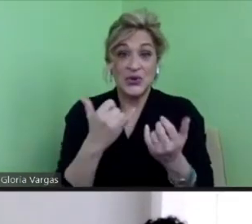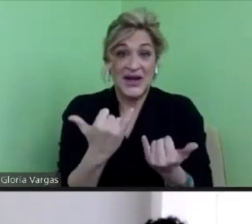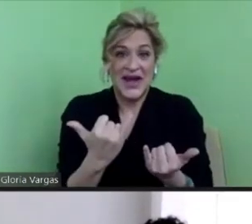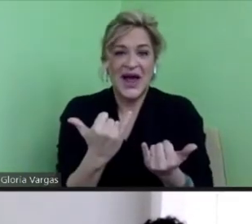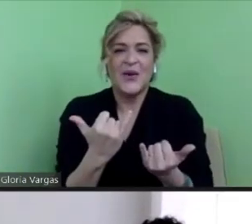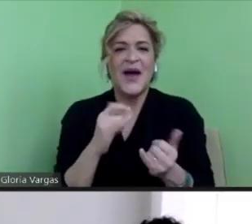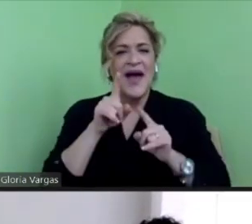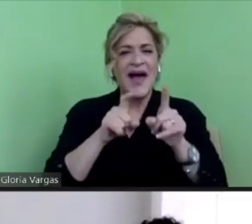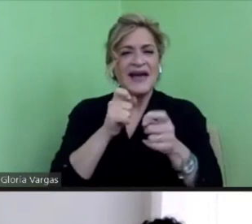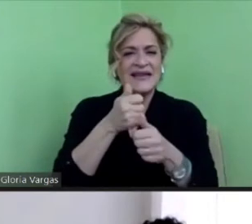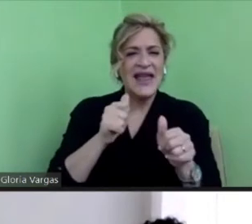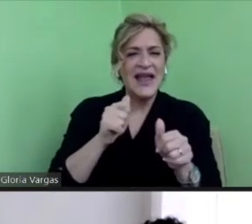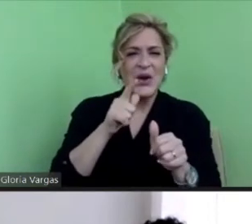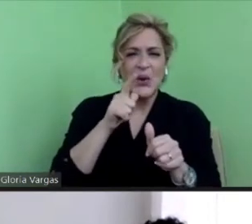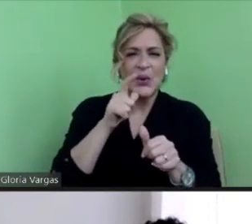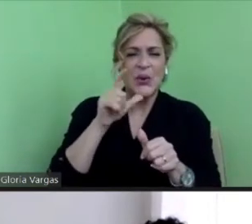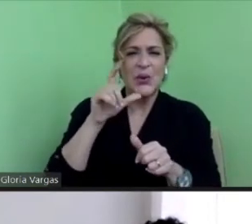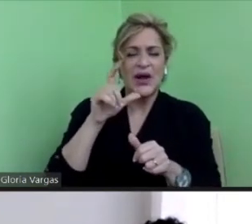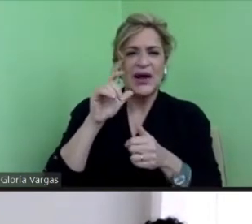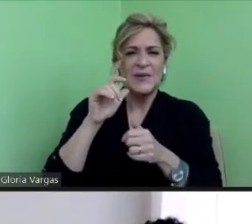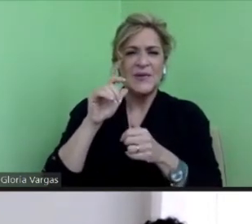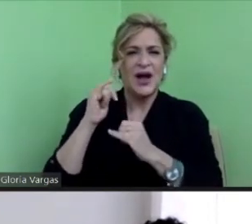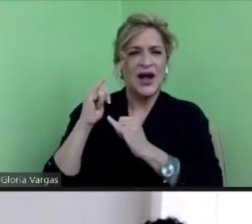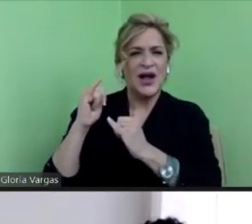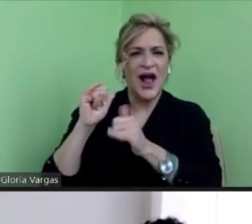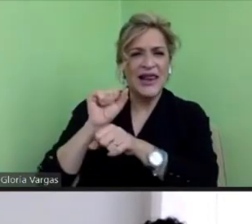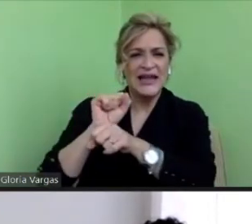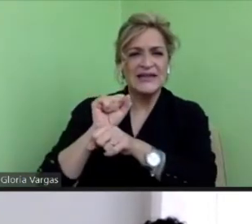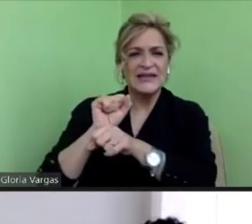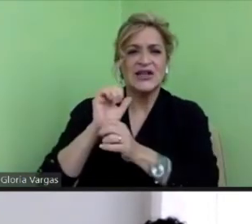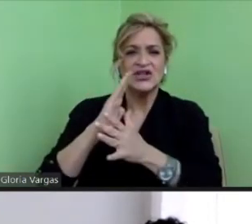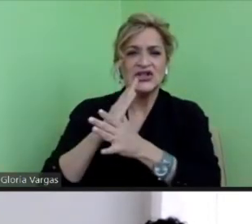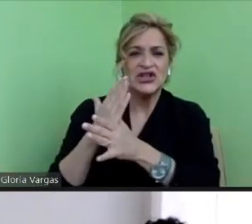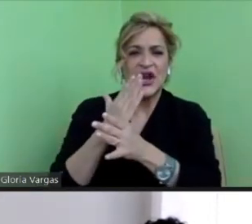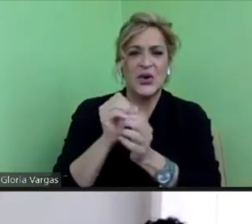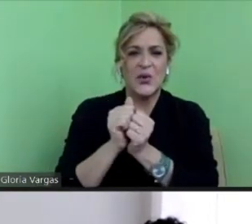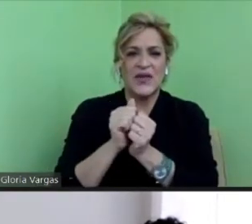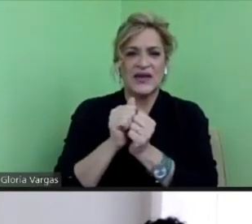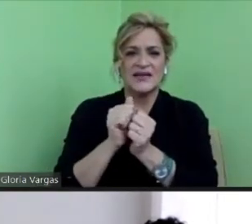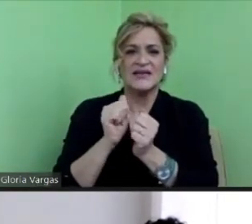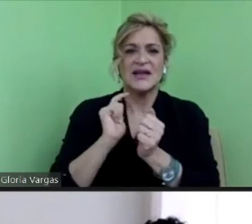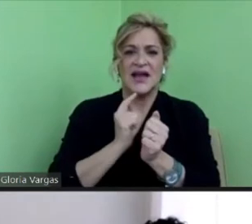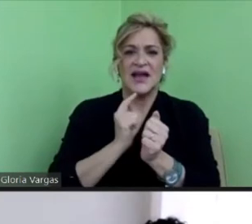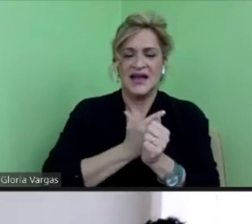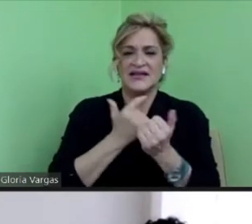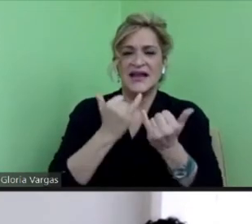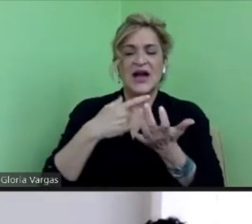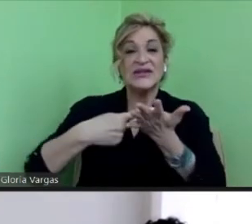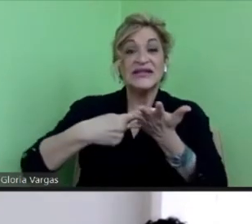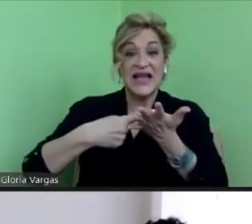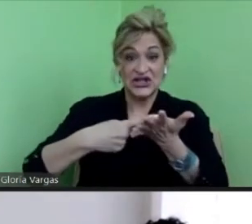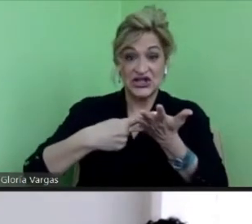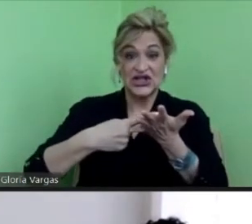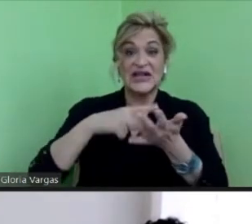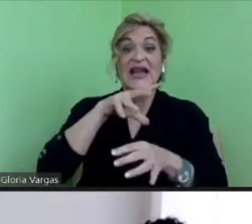of our colleagues and partners to share with us continued conversation and discussion in